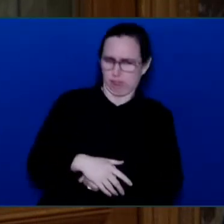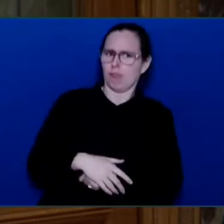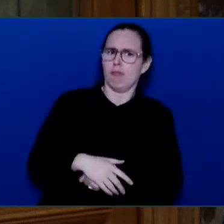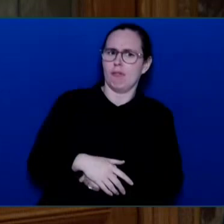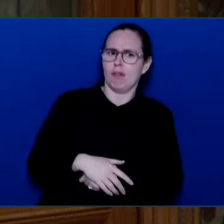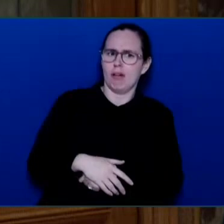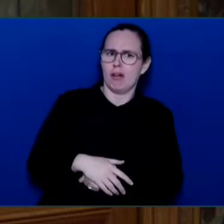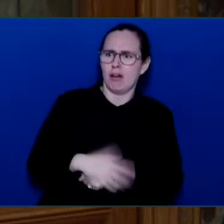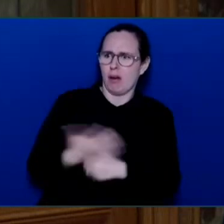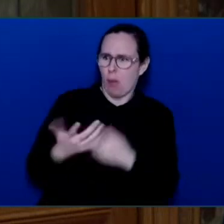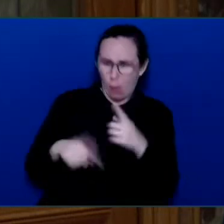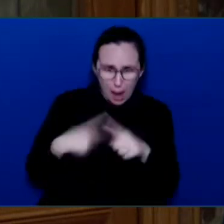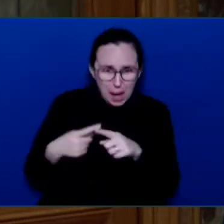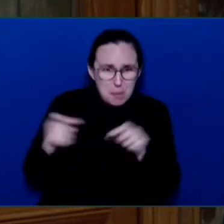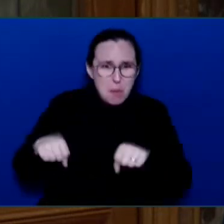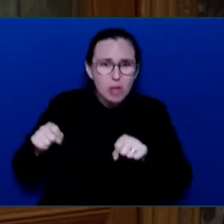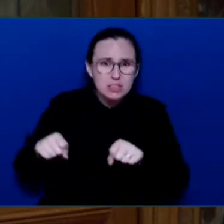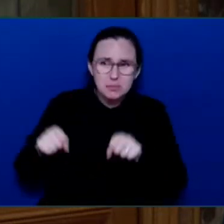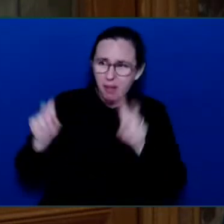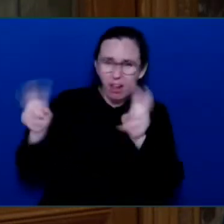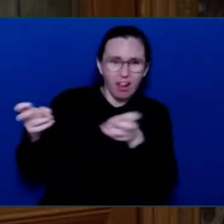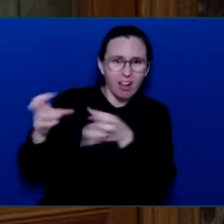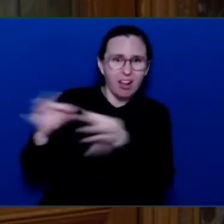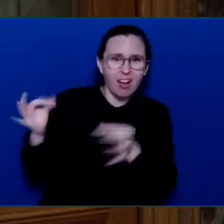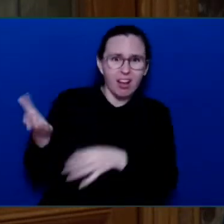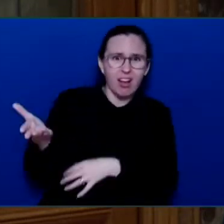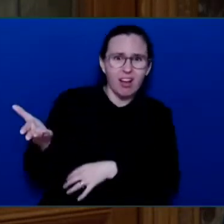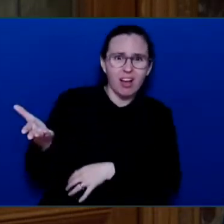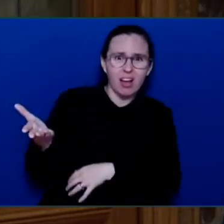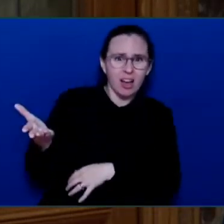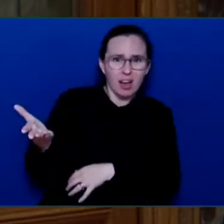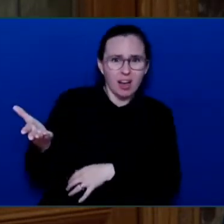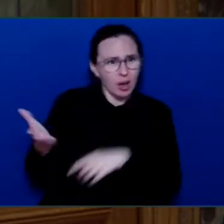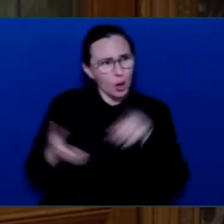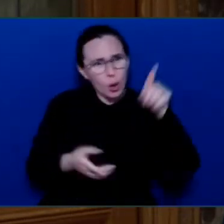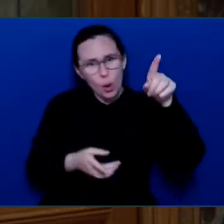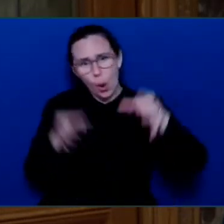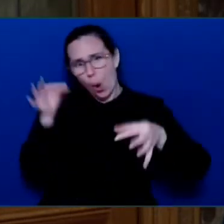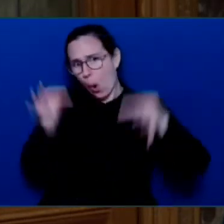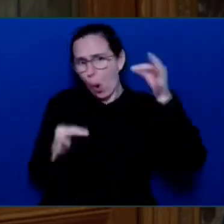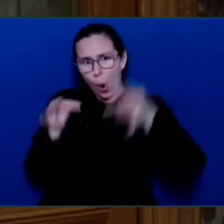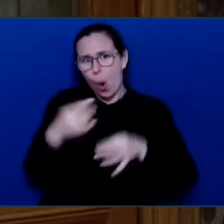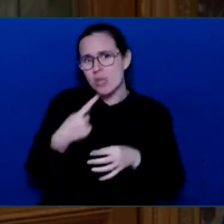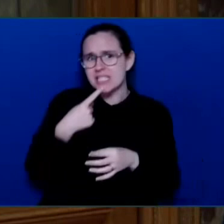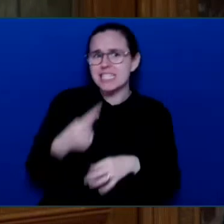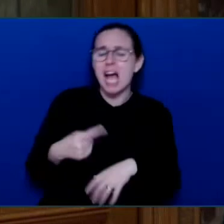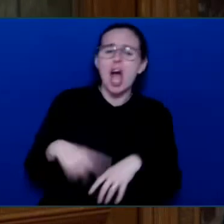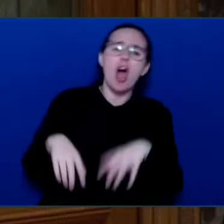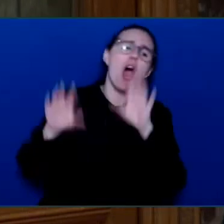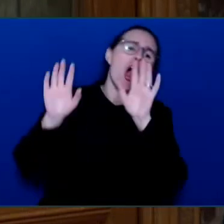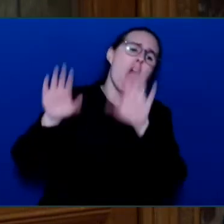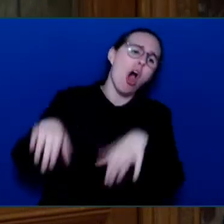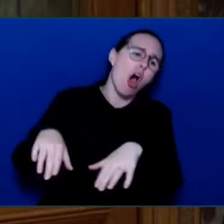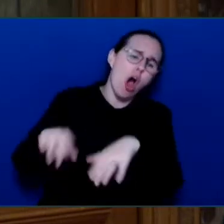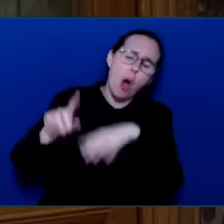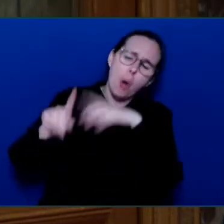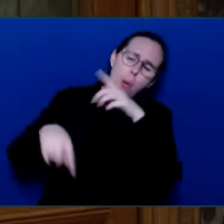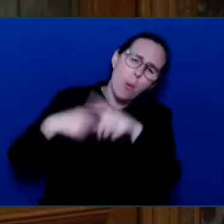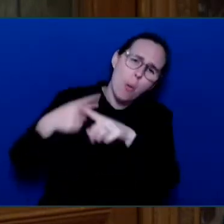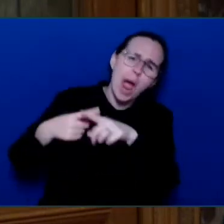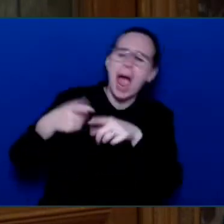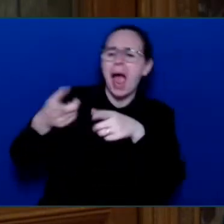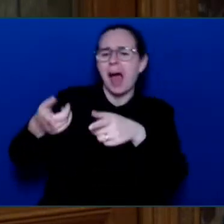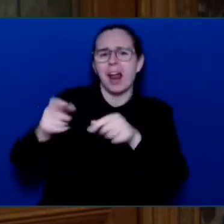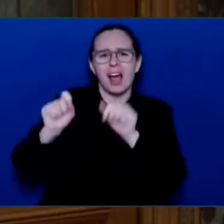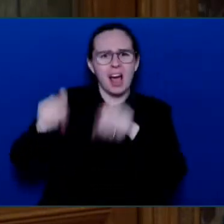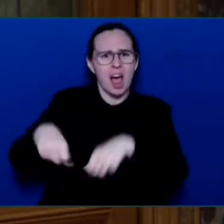That's not what the court said. The court didn't say whenever possible. That's what the minister is saying. Mr. Speaker, I've heard how exasperated